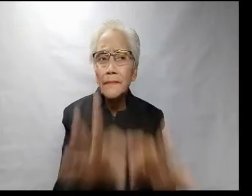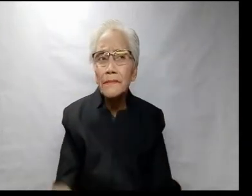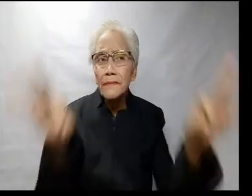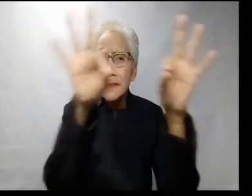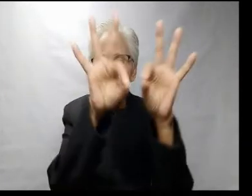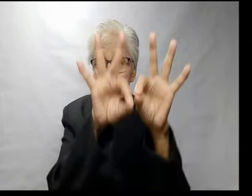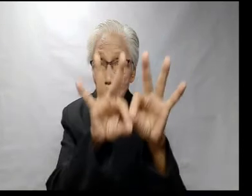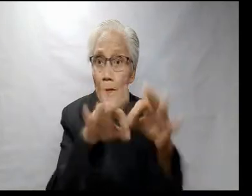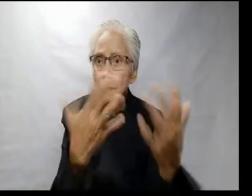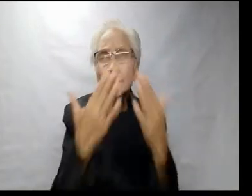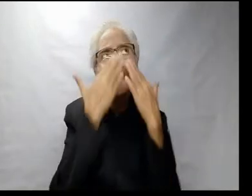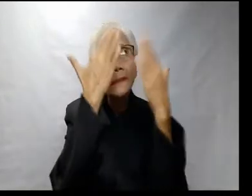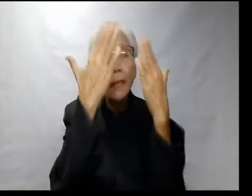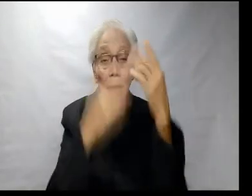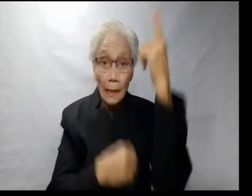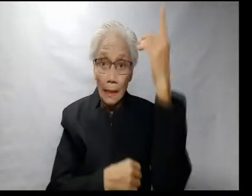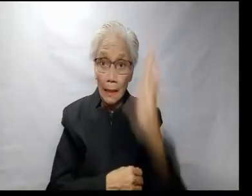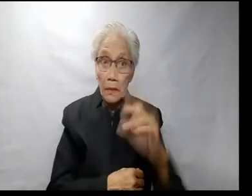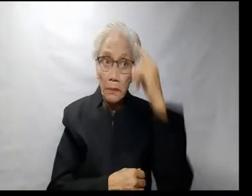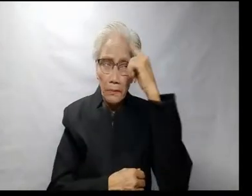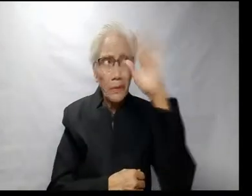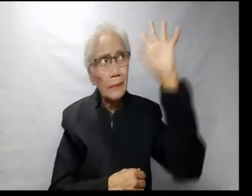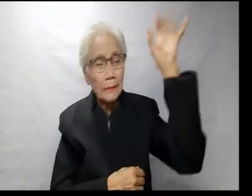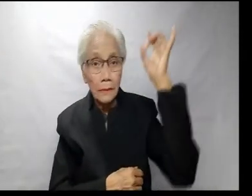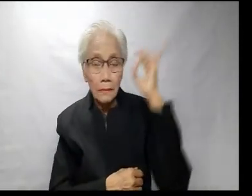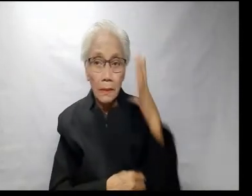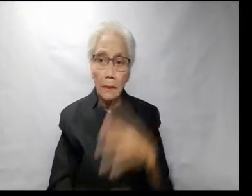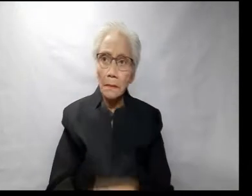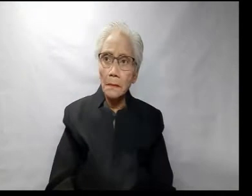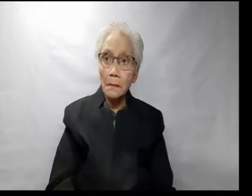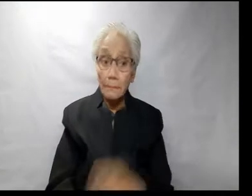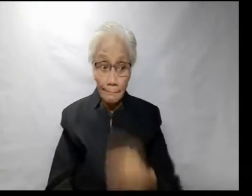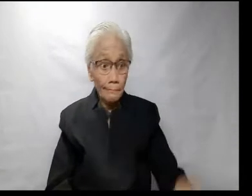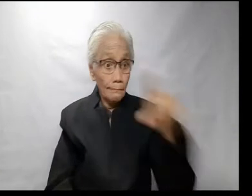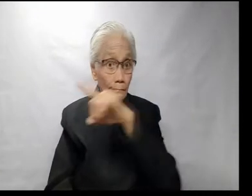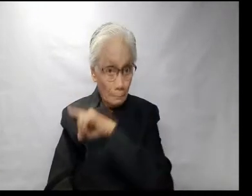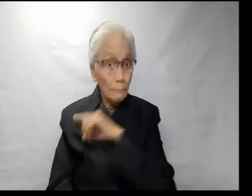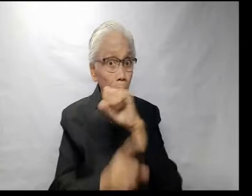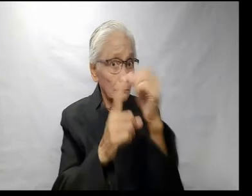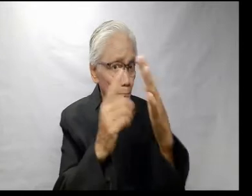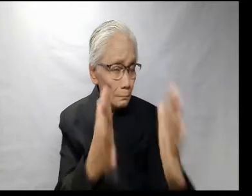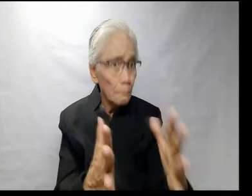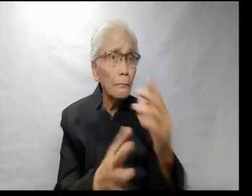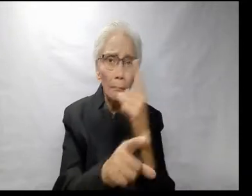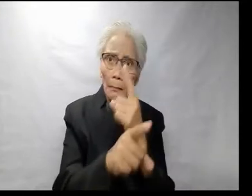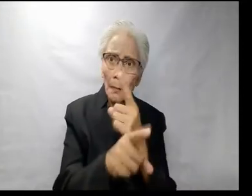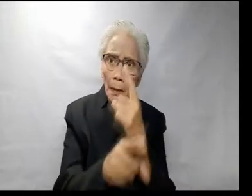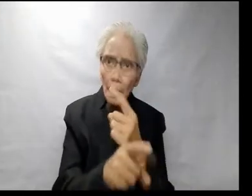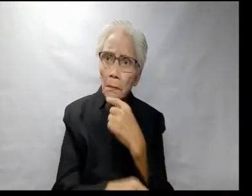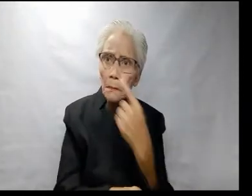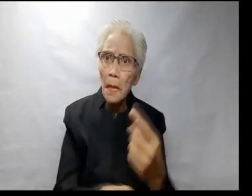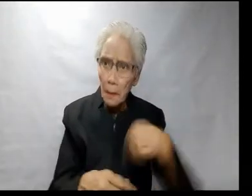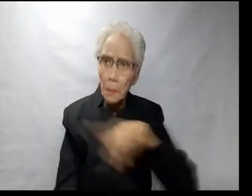and importance of thanking God for His graces. Our situationer is correct in